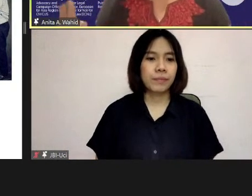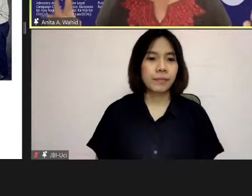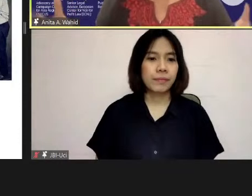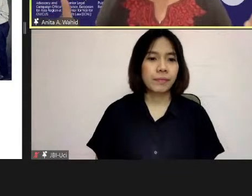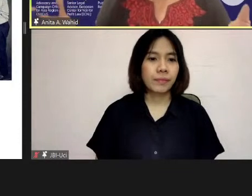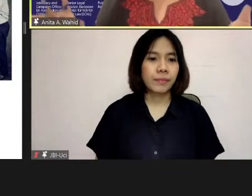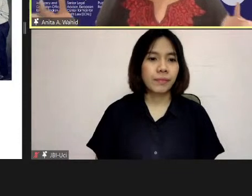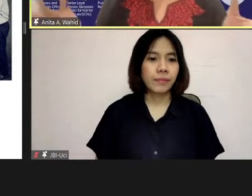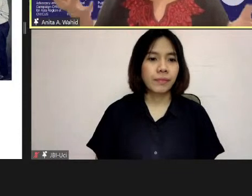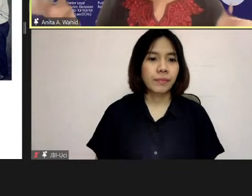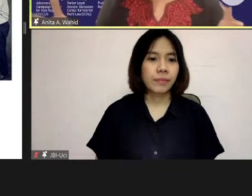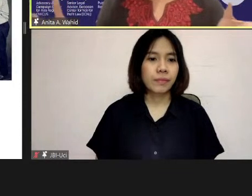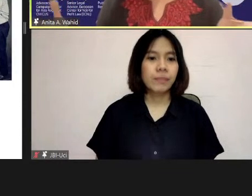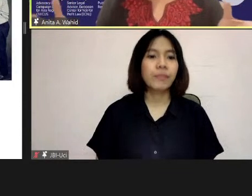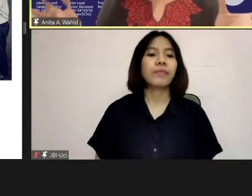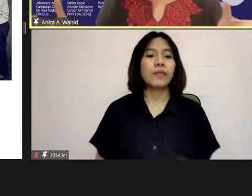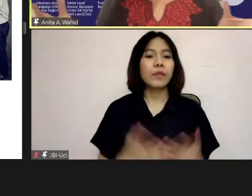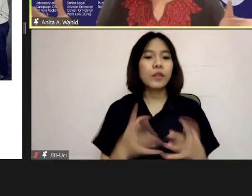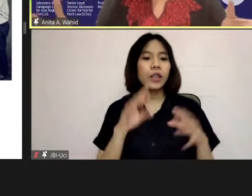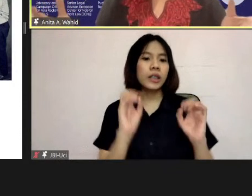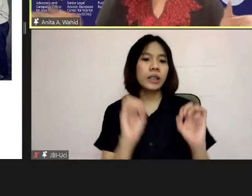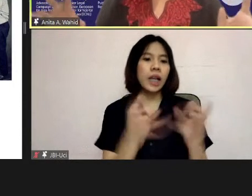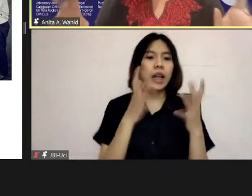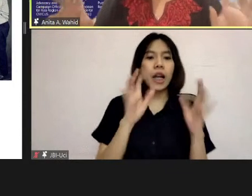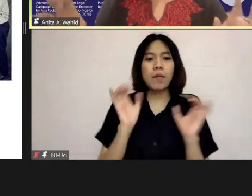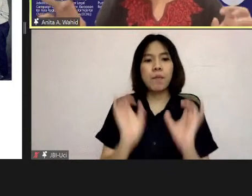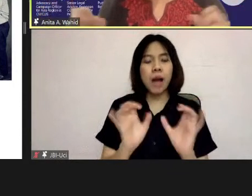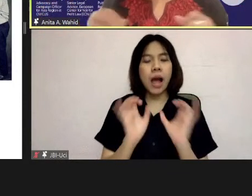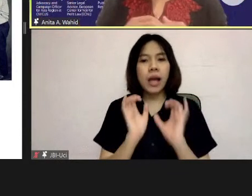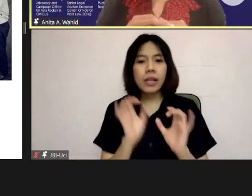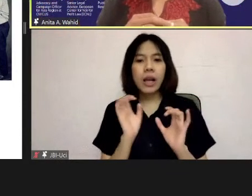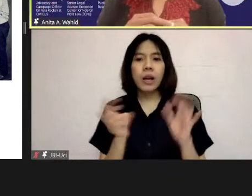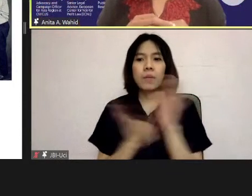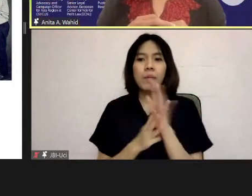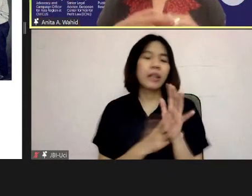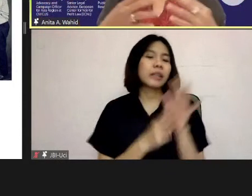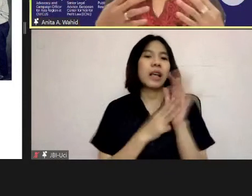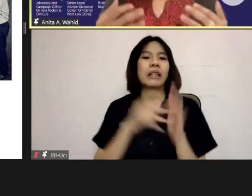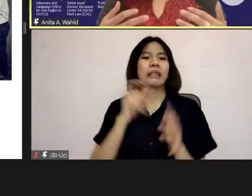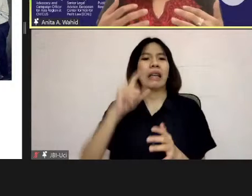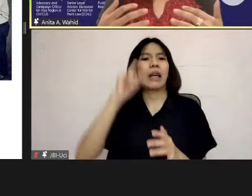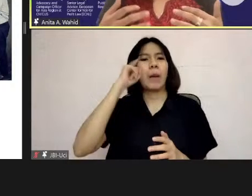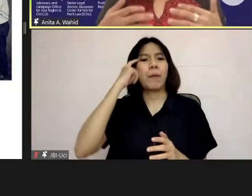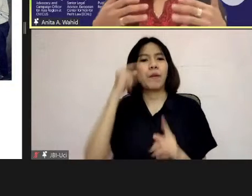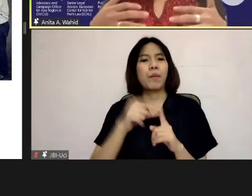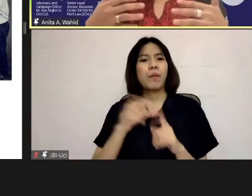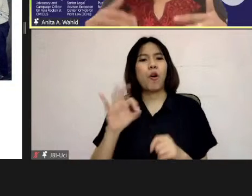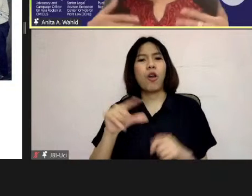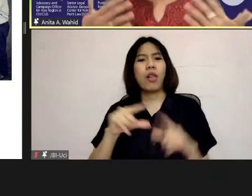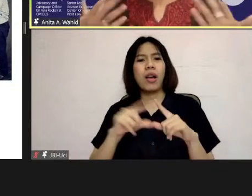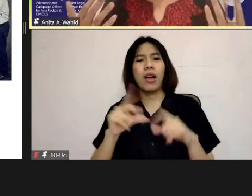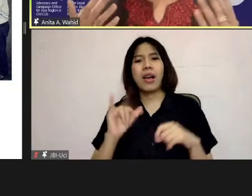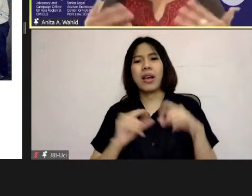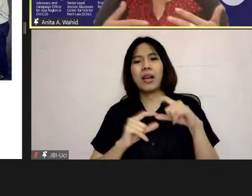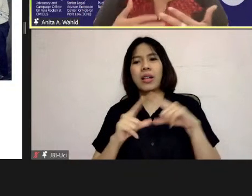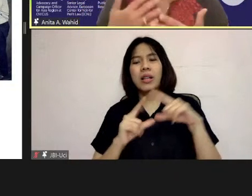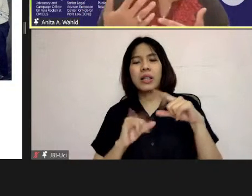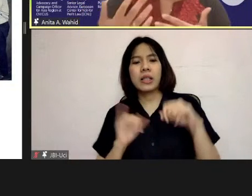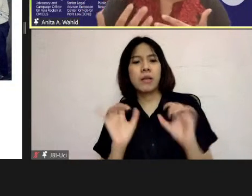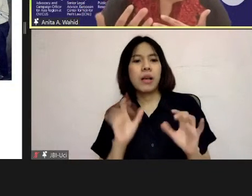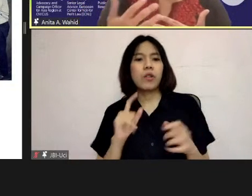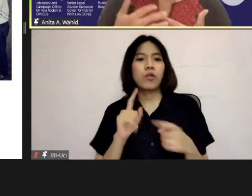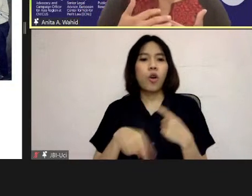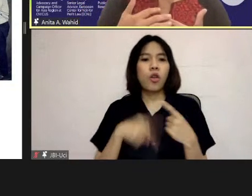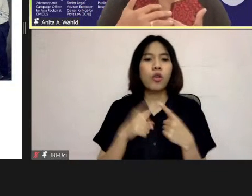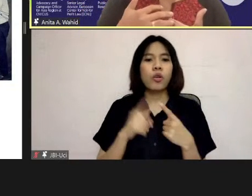it's their reasoning is because they hate us. The bad things happened, again impacted to the death, to the that